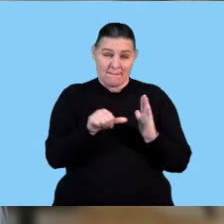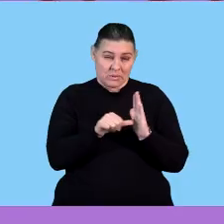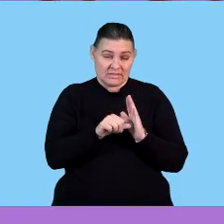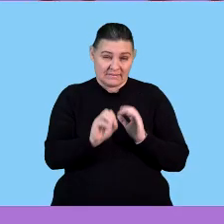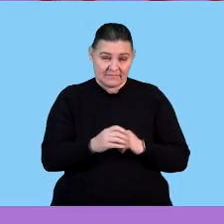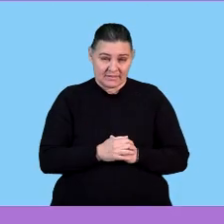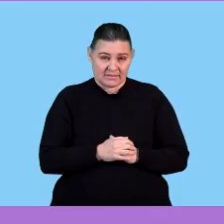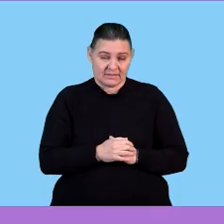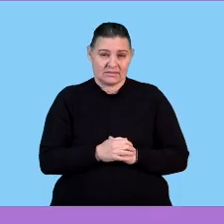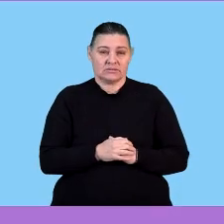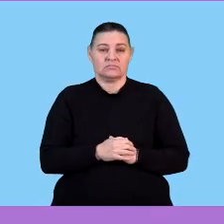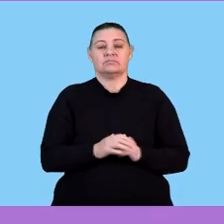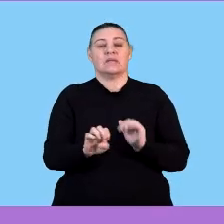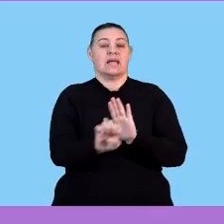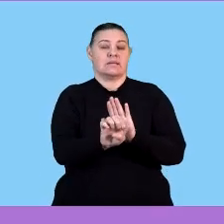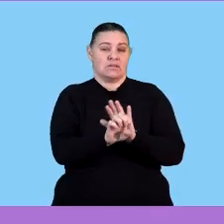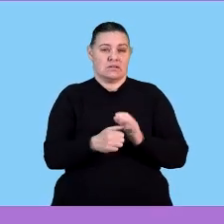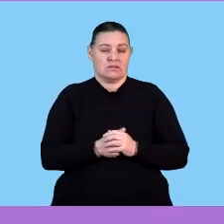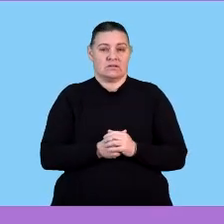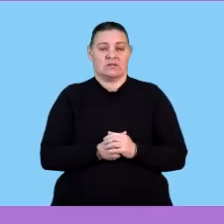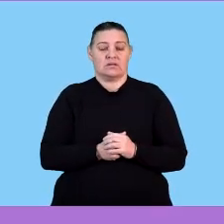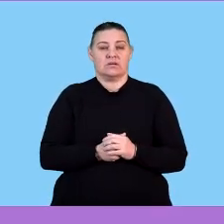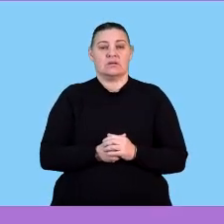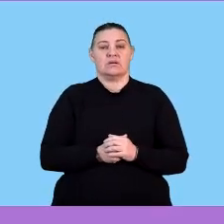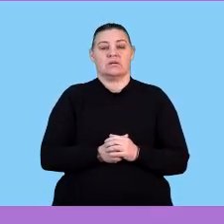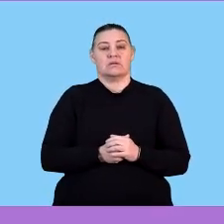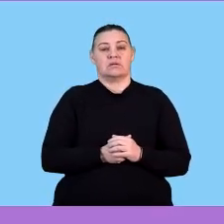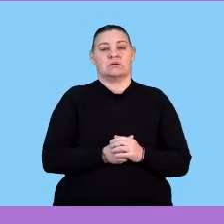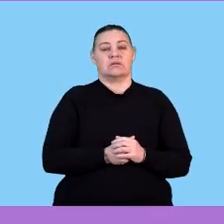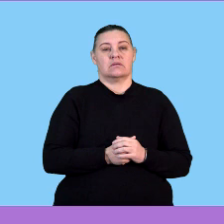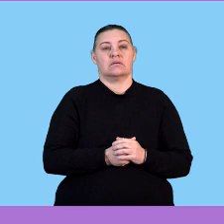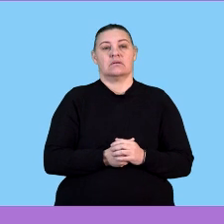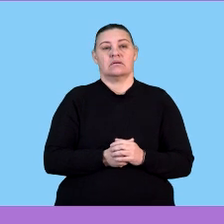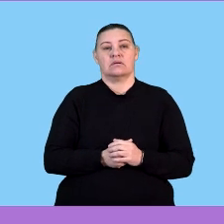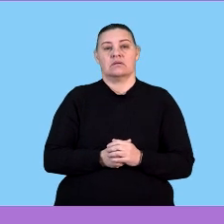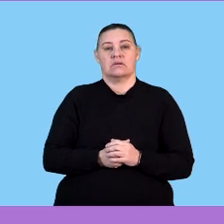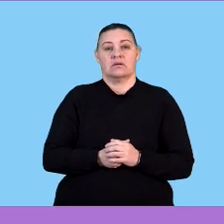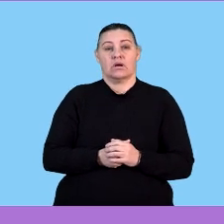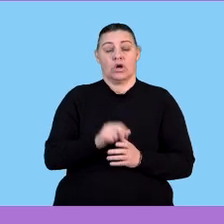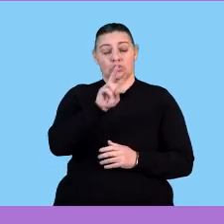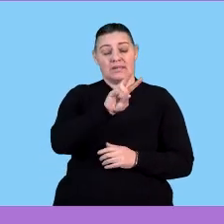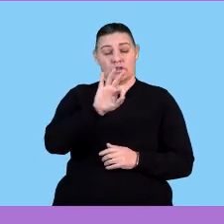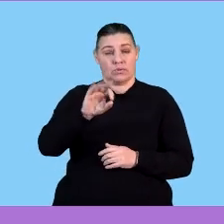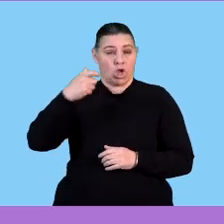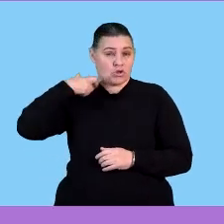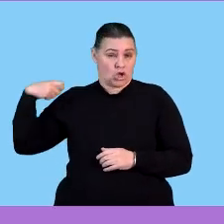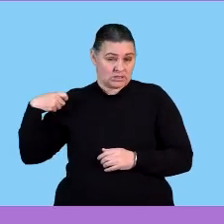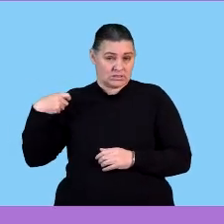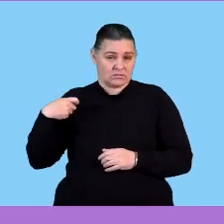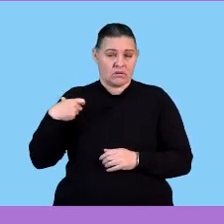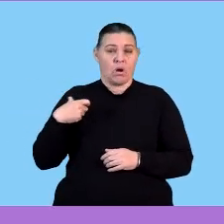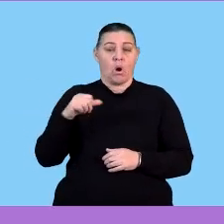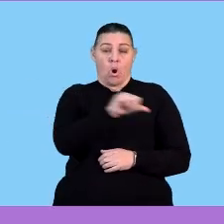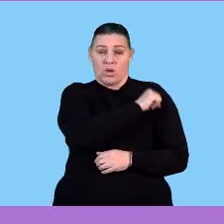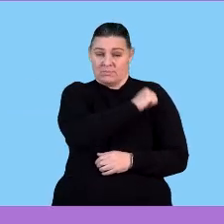part. So, an example. There are 23 nurses, in a